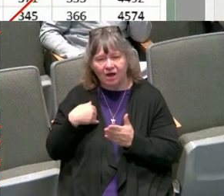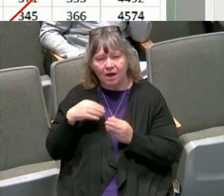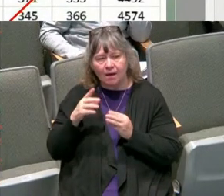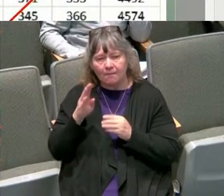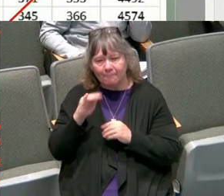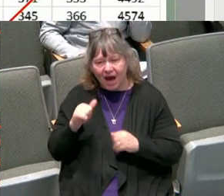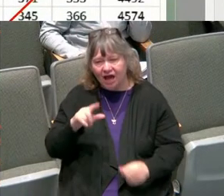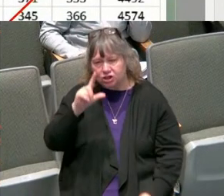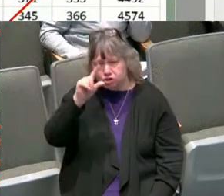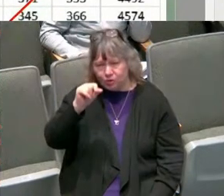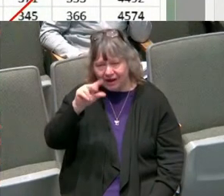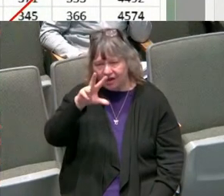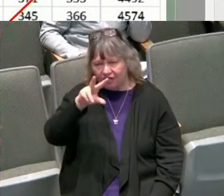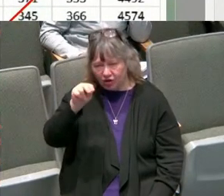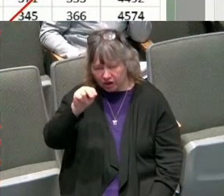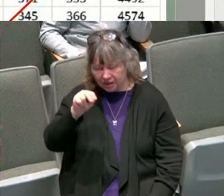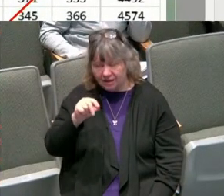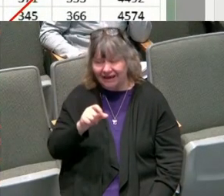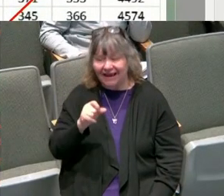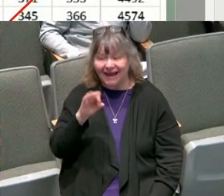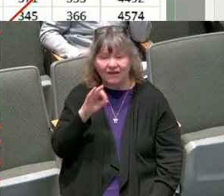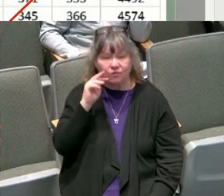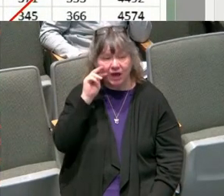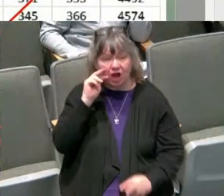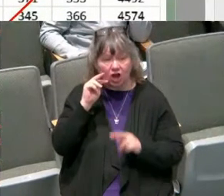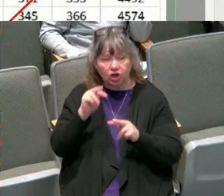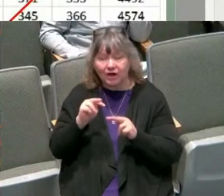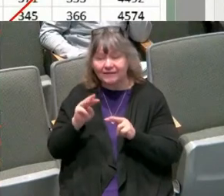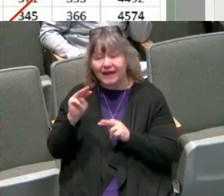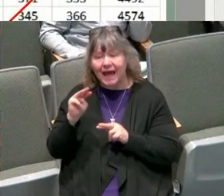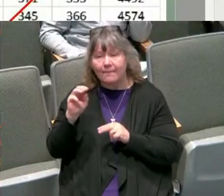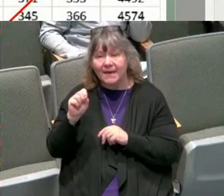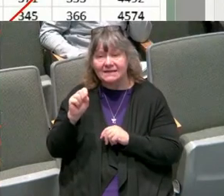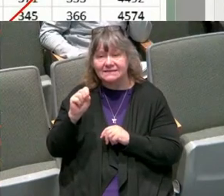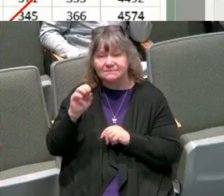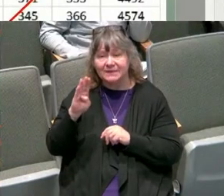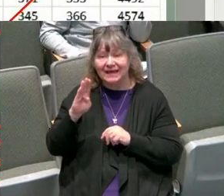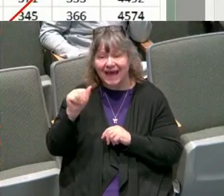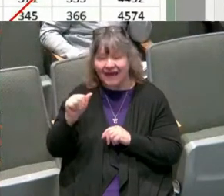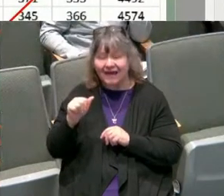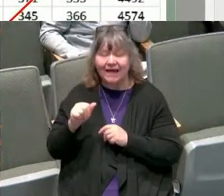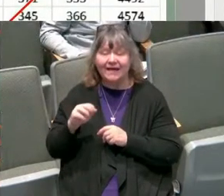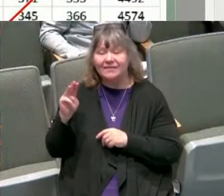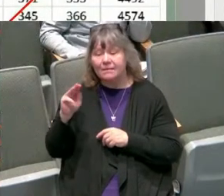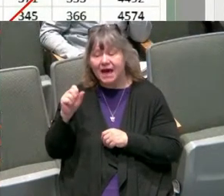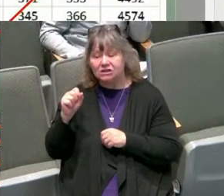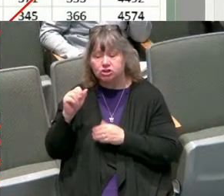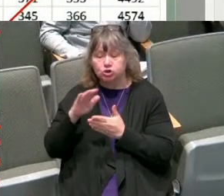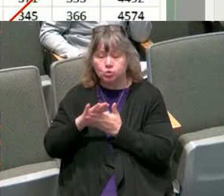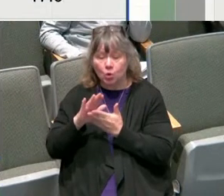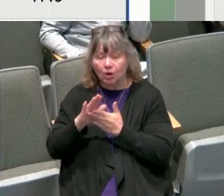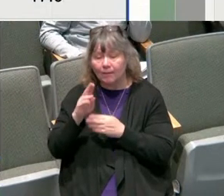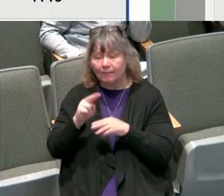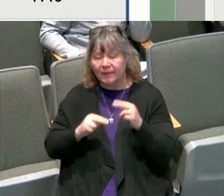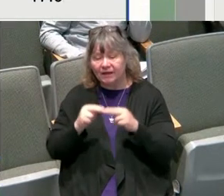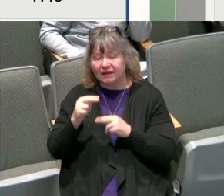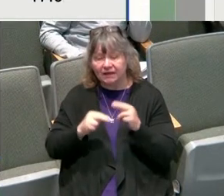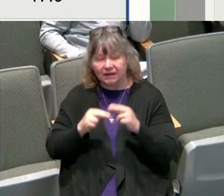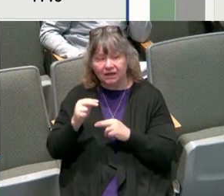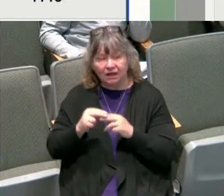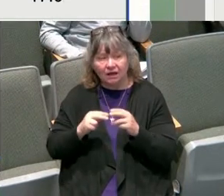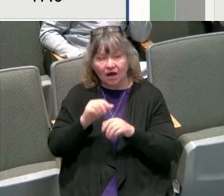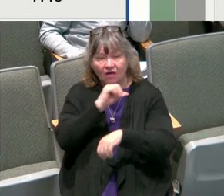2030 if we take a look at where the msba the Massachusetts school building authority says will be in the